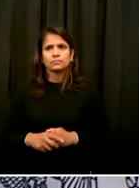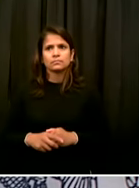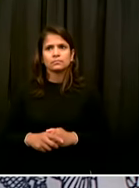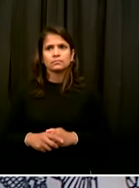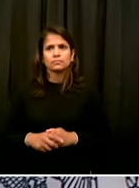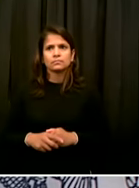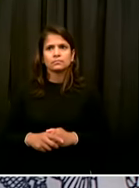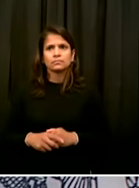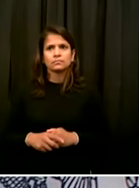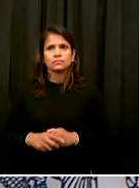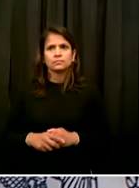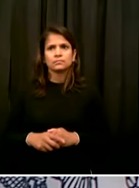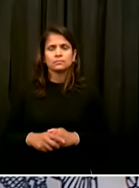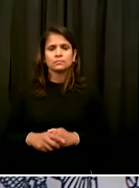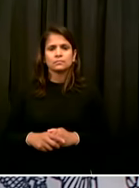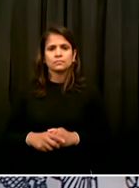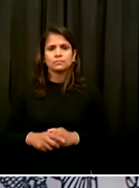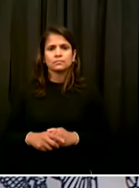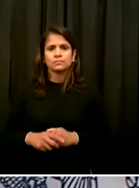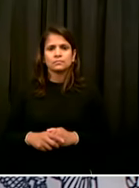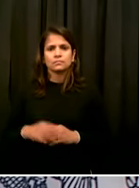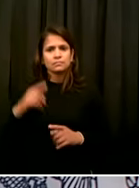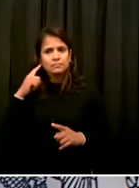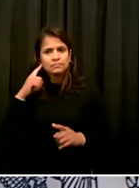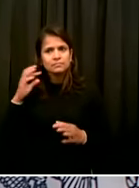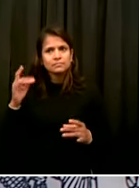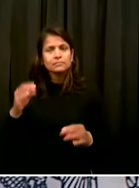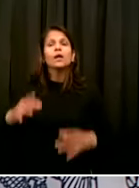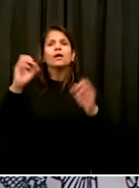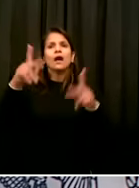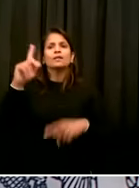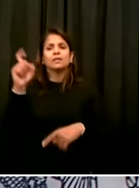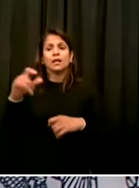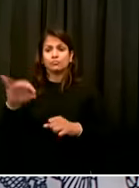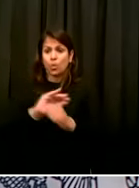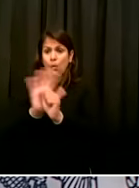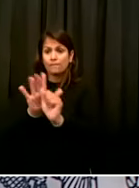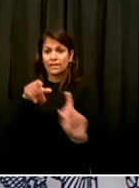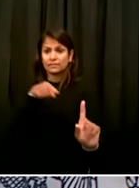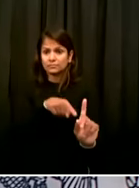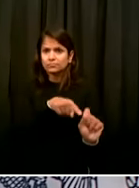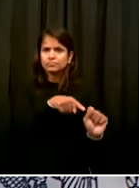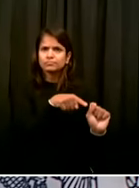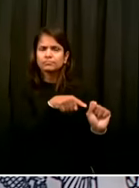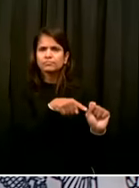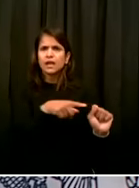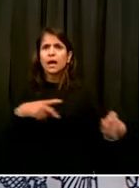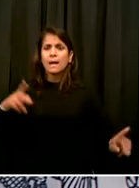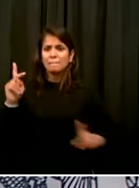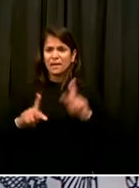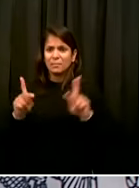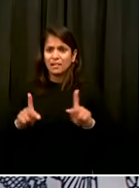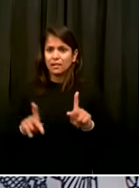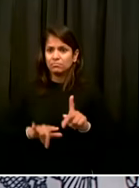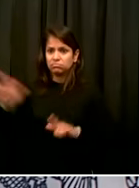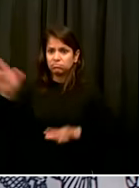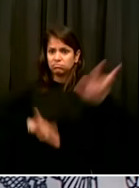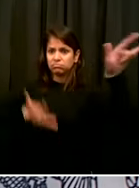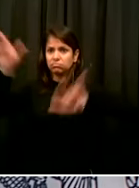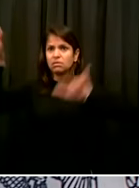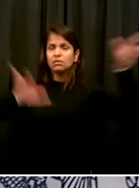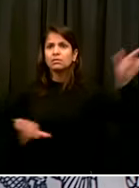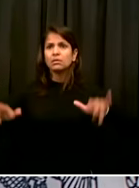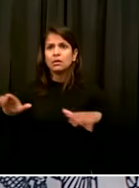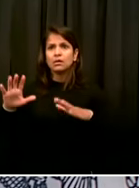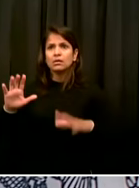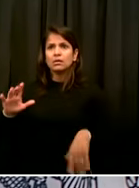who left in March are reaching the 183-day mark where they may be able to say that they're taking residency elsewhere. So you've opposed the idea of trying to